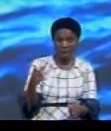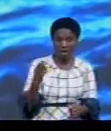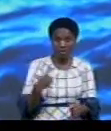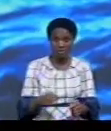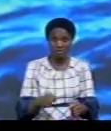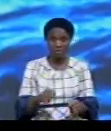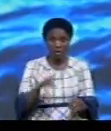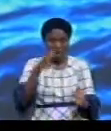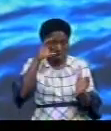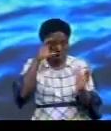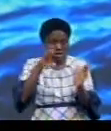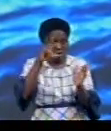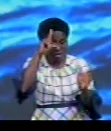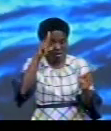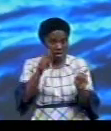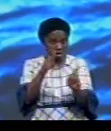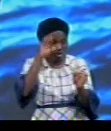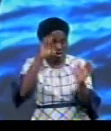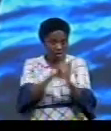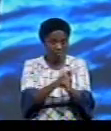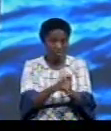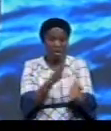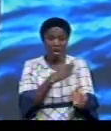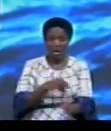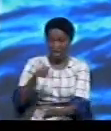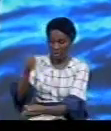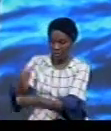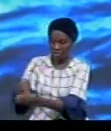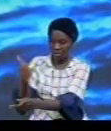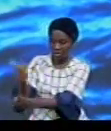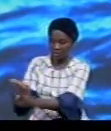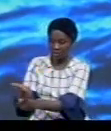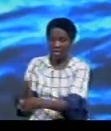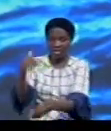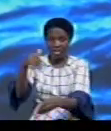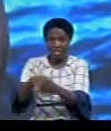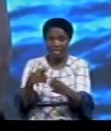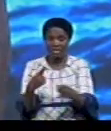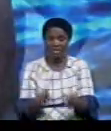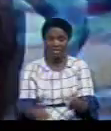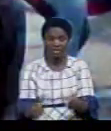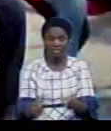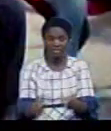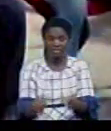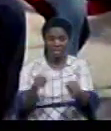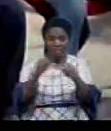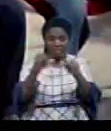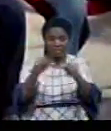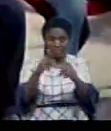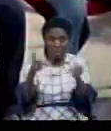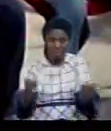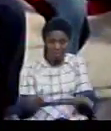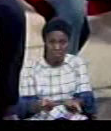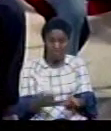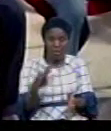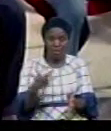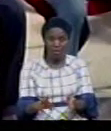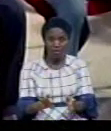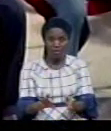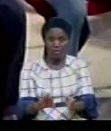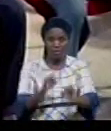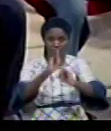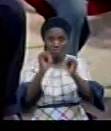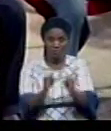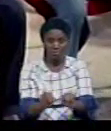it right there in the shrine in the temple of Dagon. When they woke up in